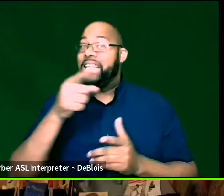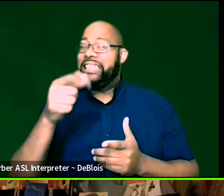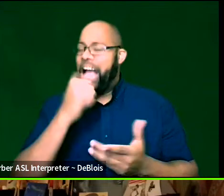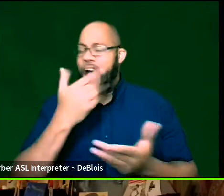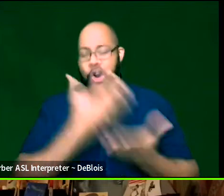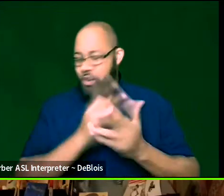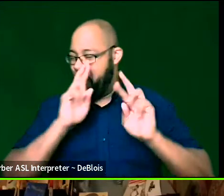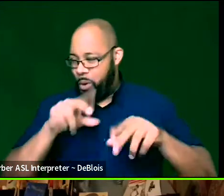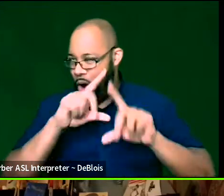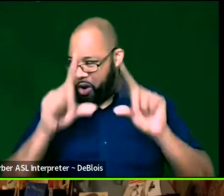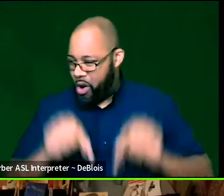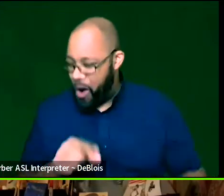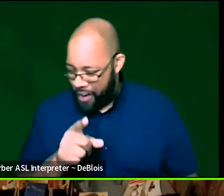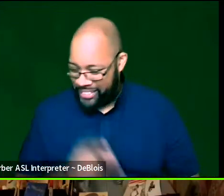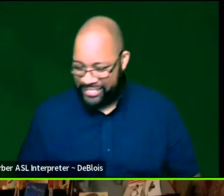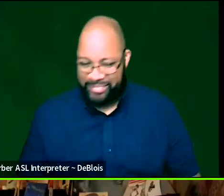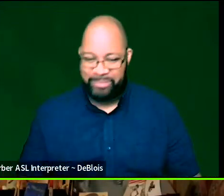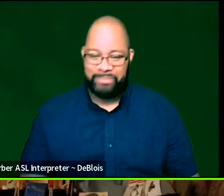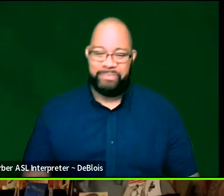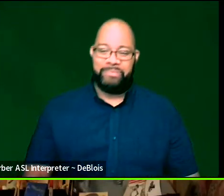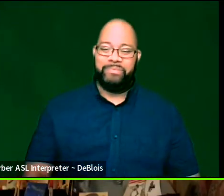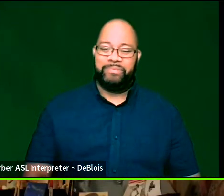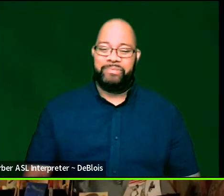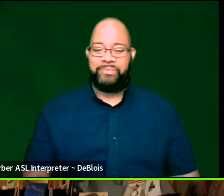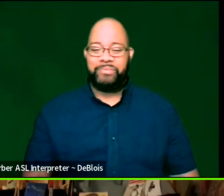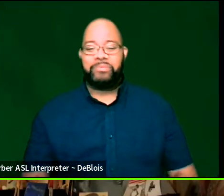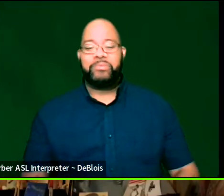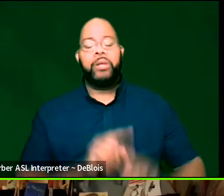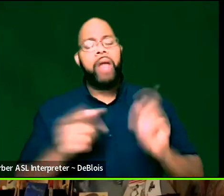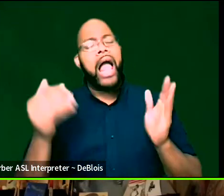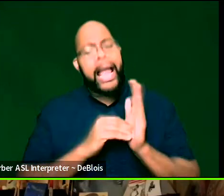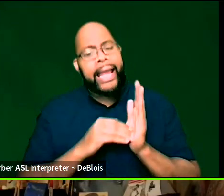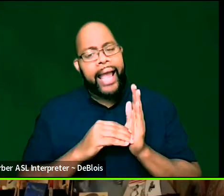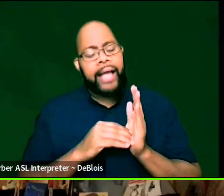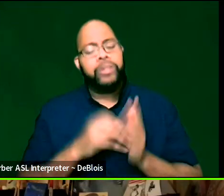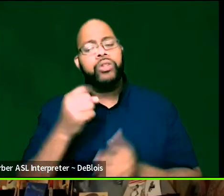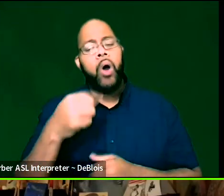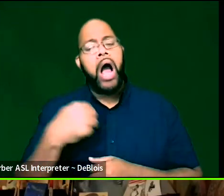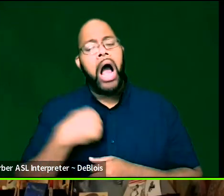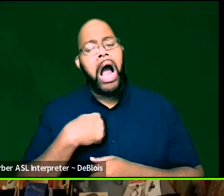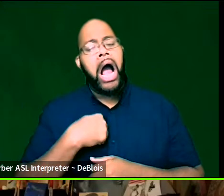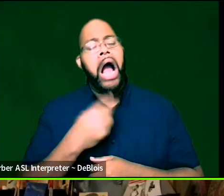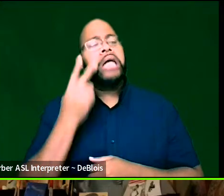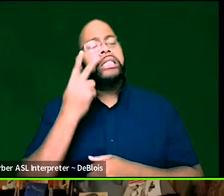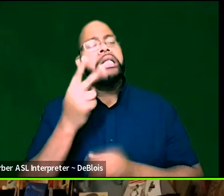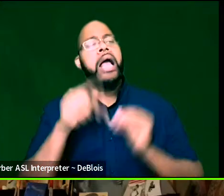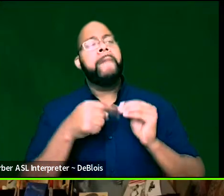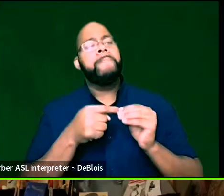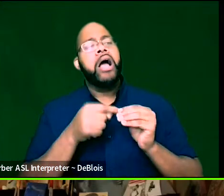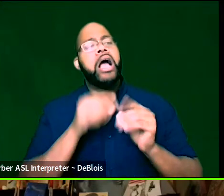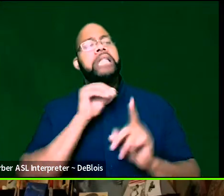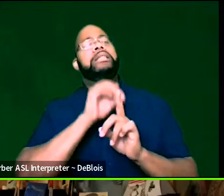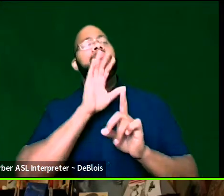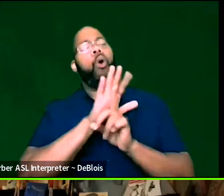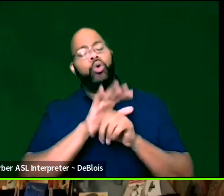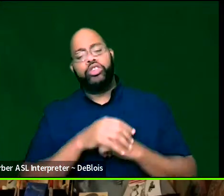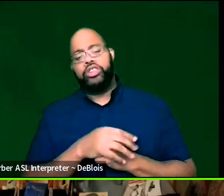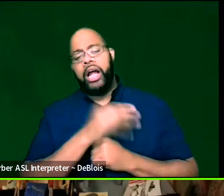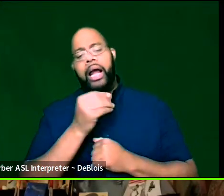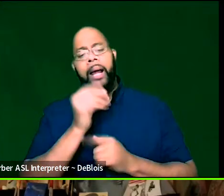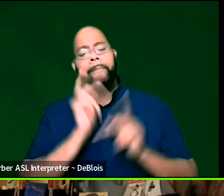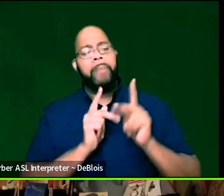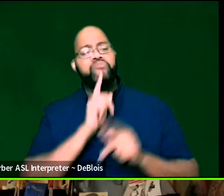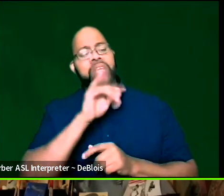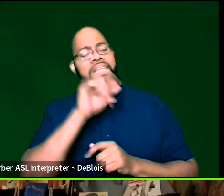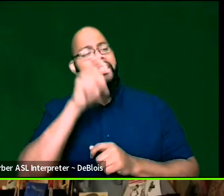good report card. But again, so I see about exposure, and people